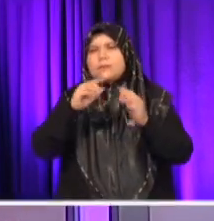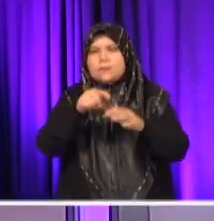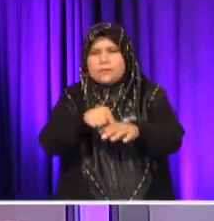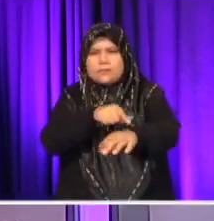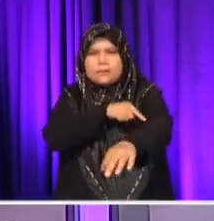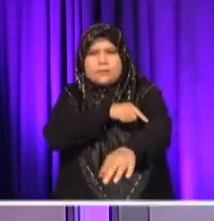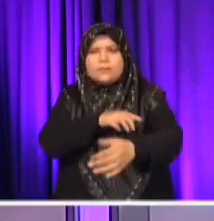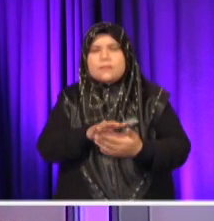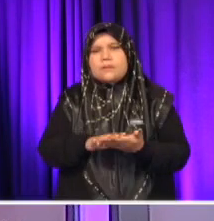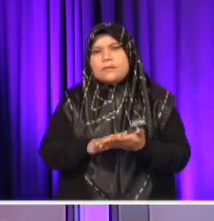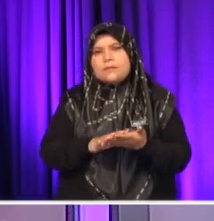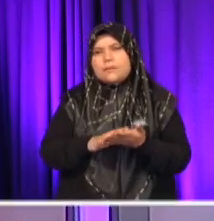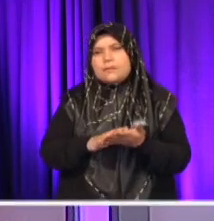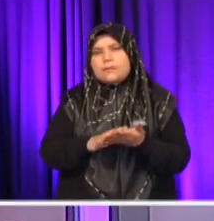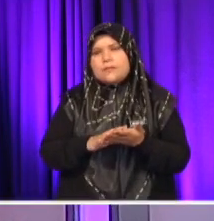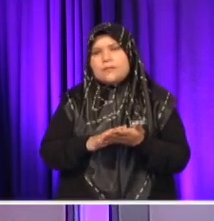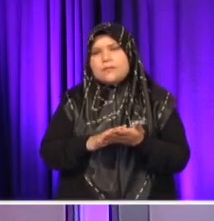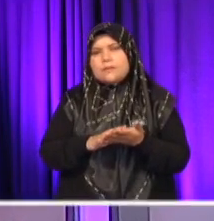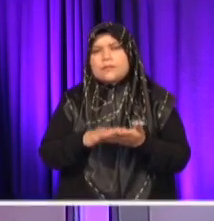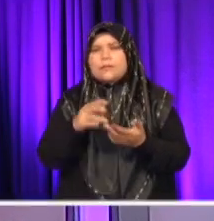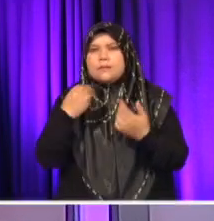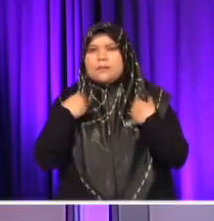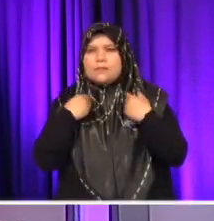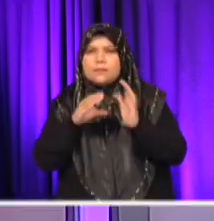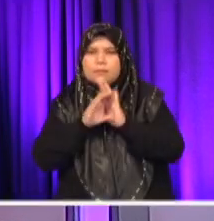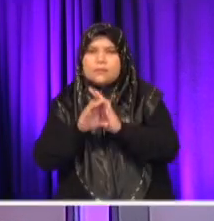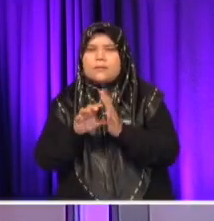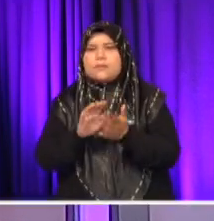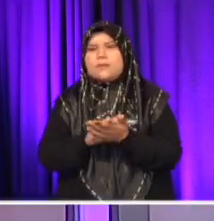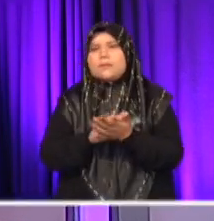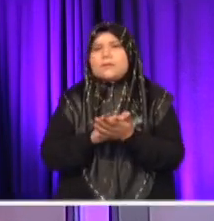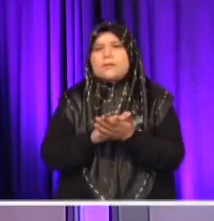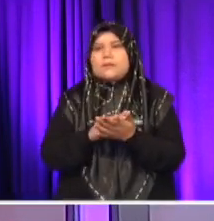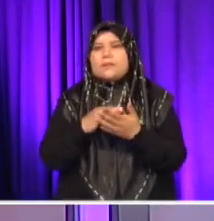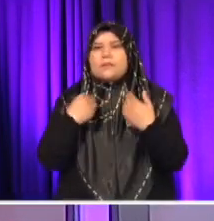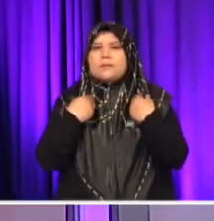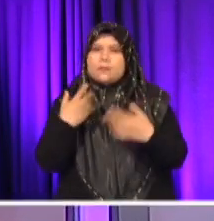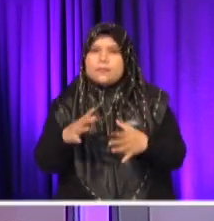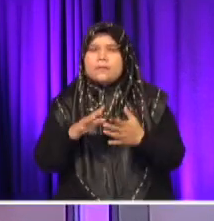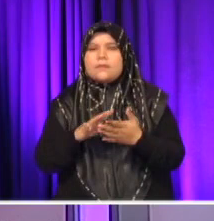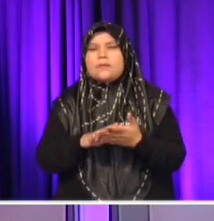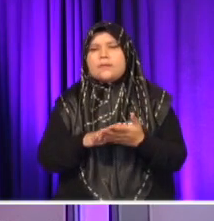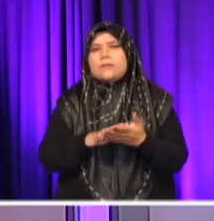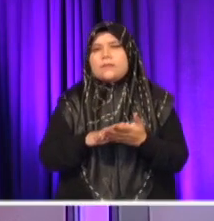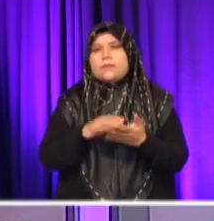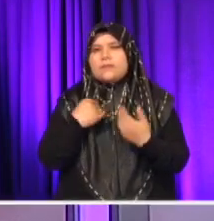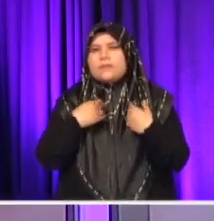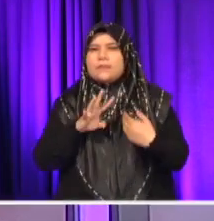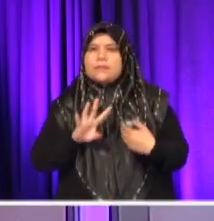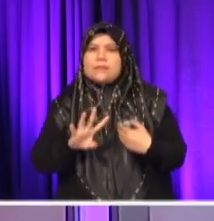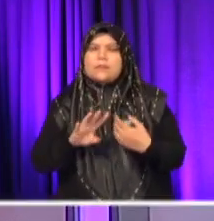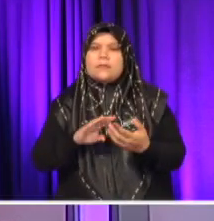you can see that we've got an example here. Okay. It's already been done. And then the 4 gaps: